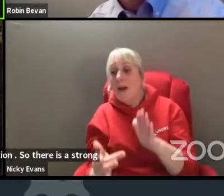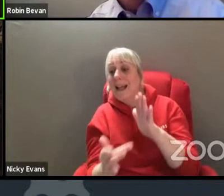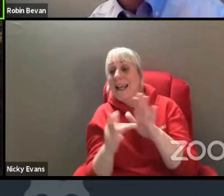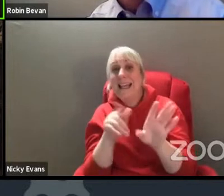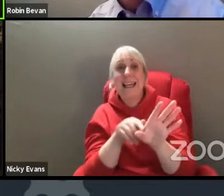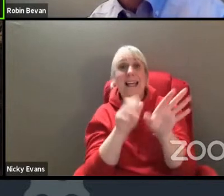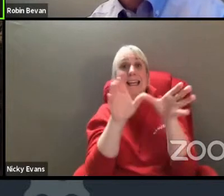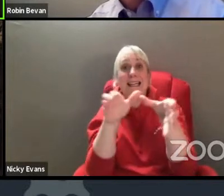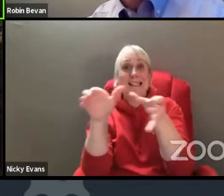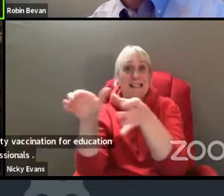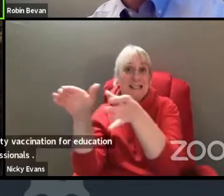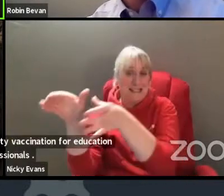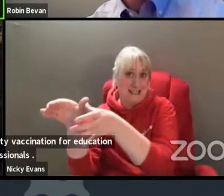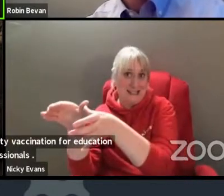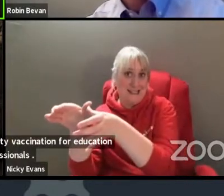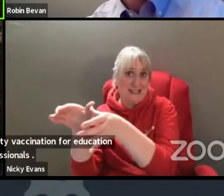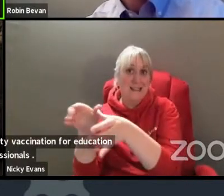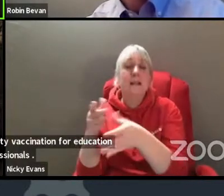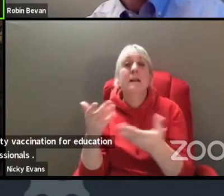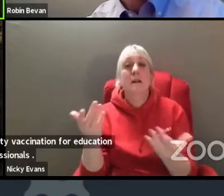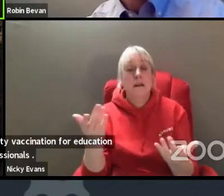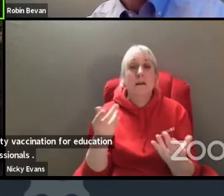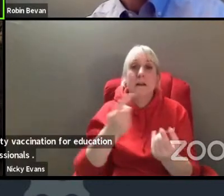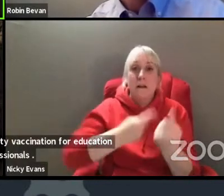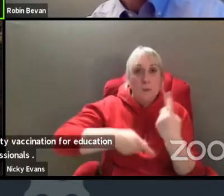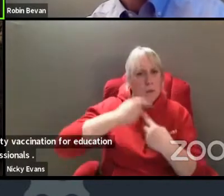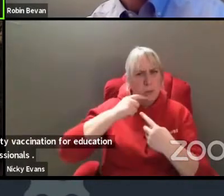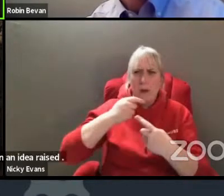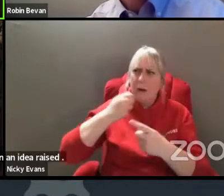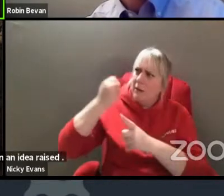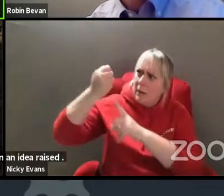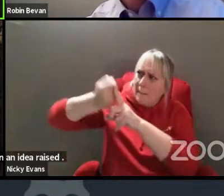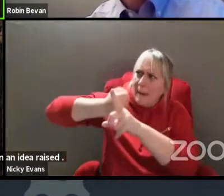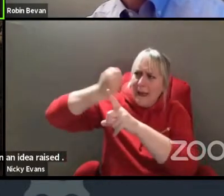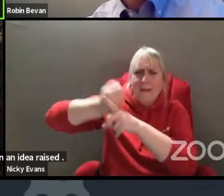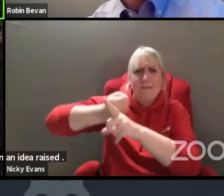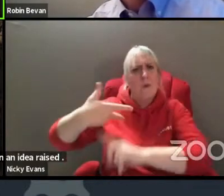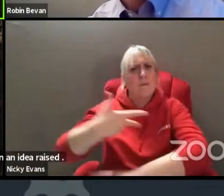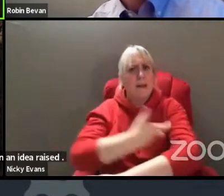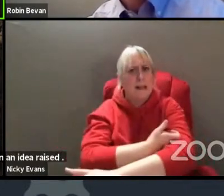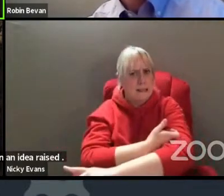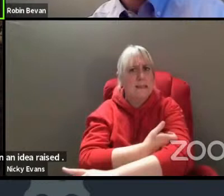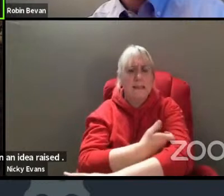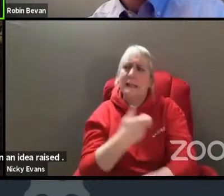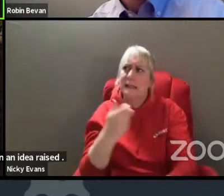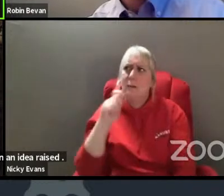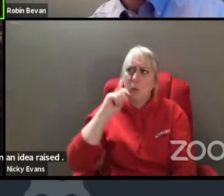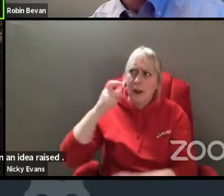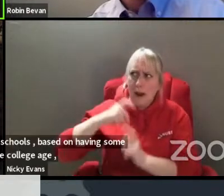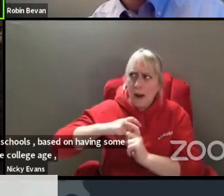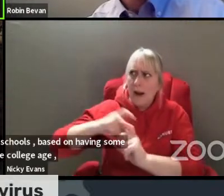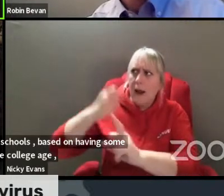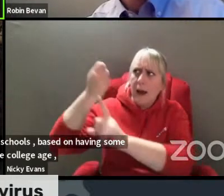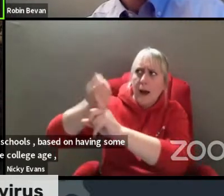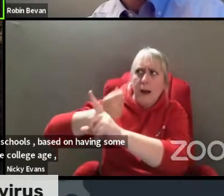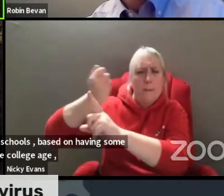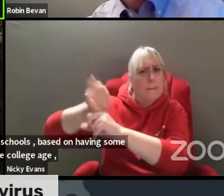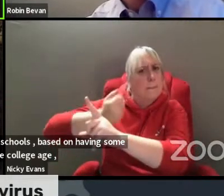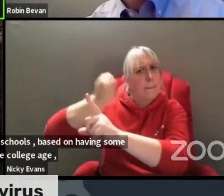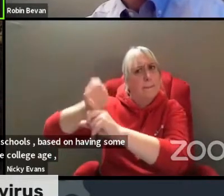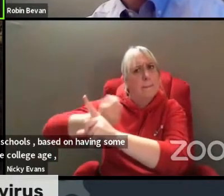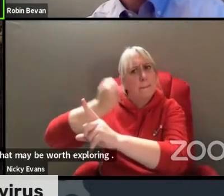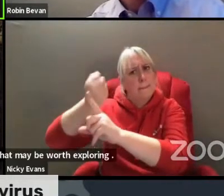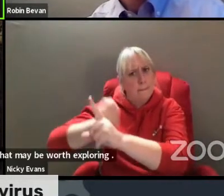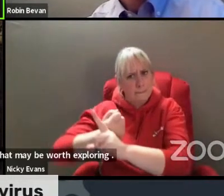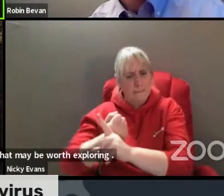exploring. But we will strongly campaign for vaccination for educational professionals who we now know through